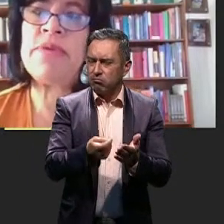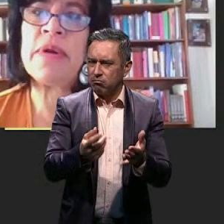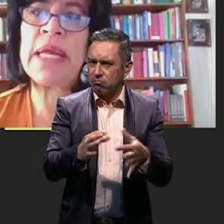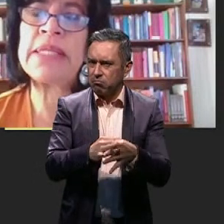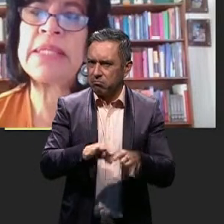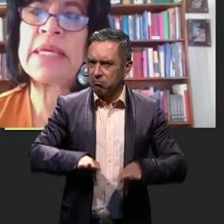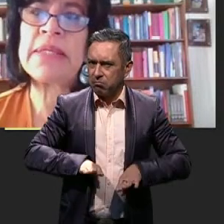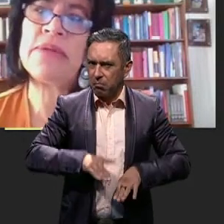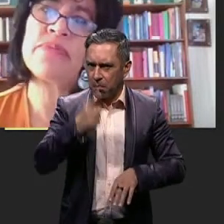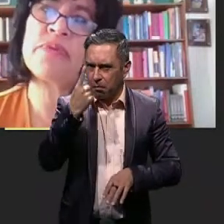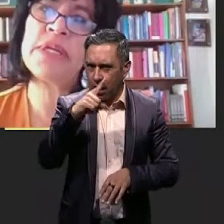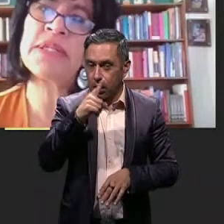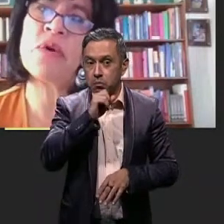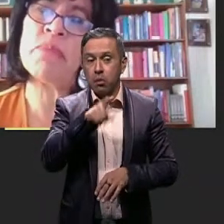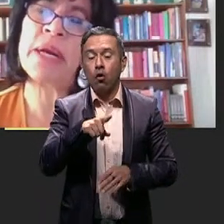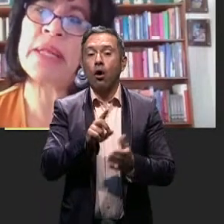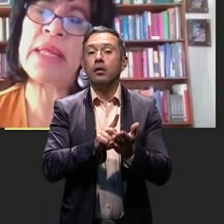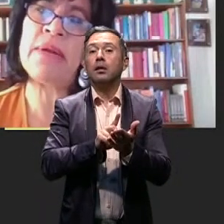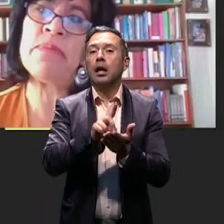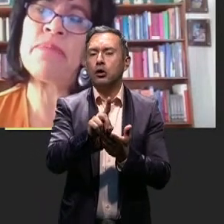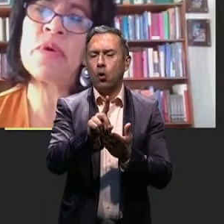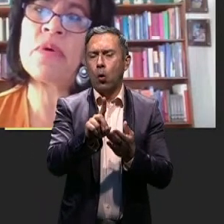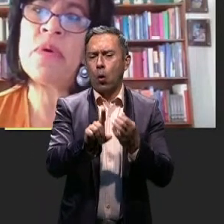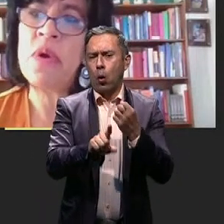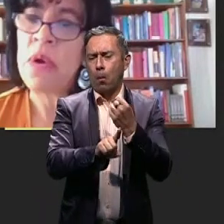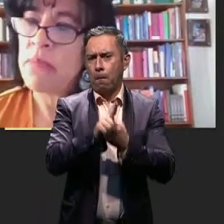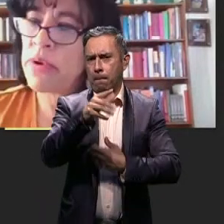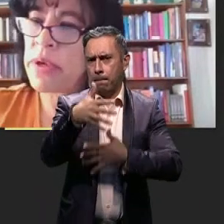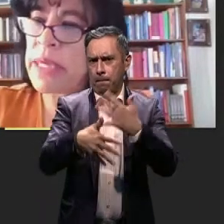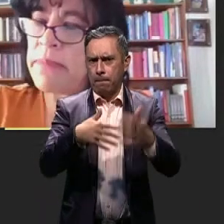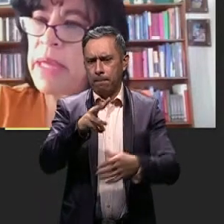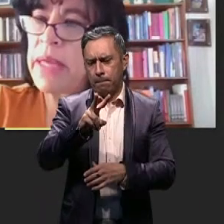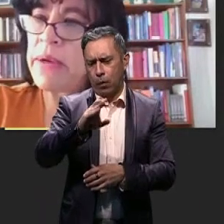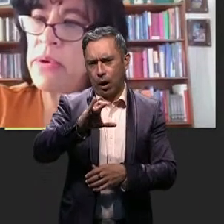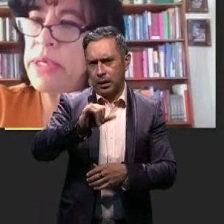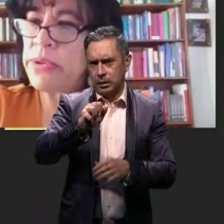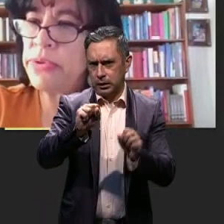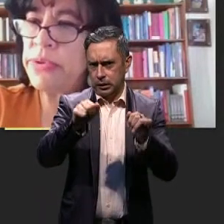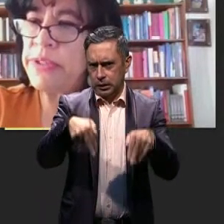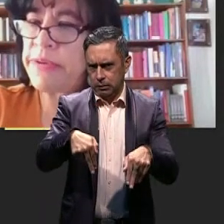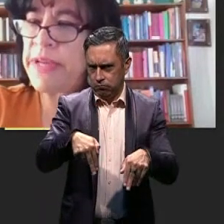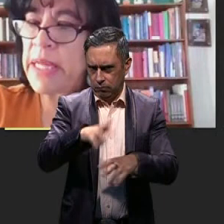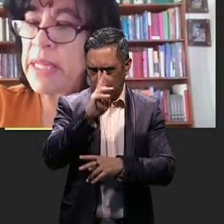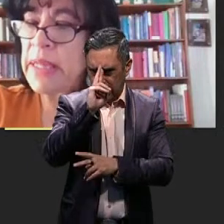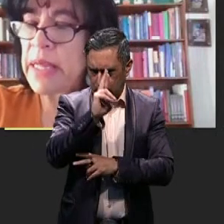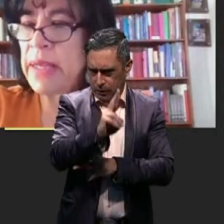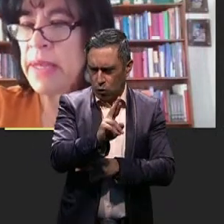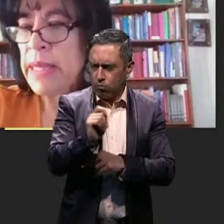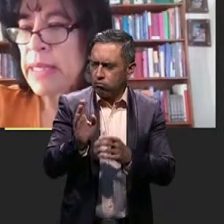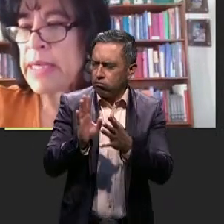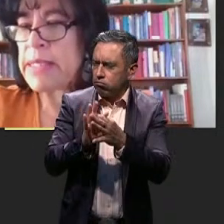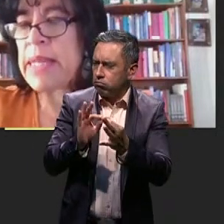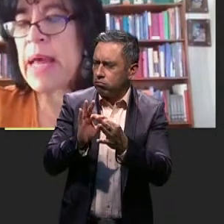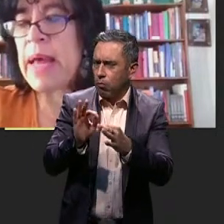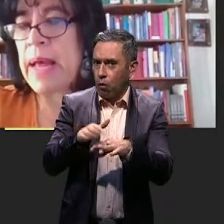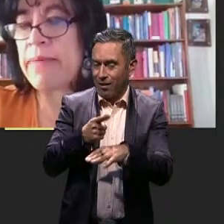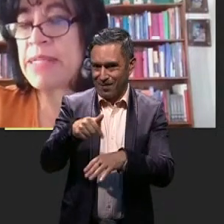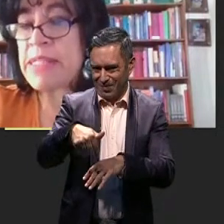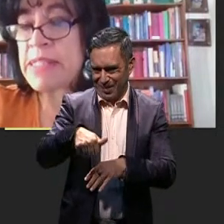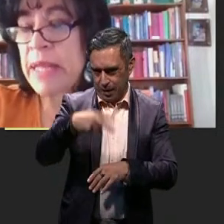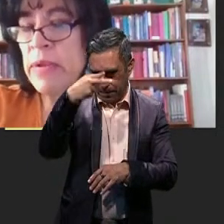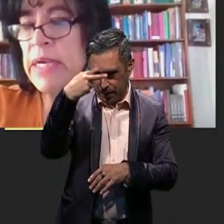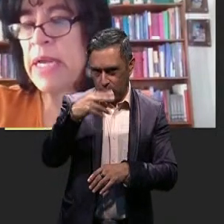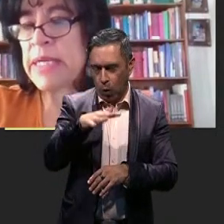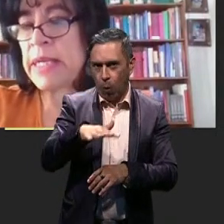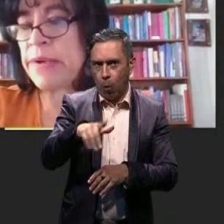and of the right of living free of violence? Could you elaborate on this? Because Mexico is a